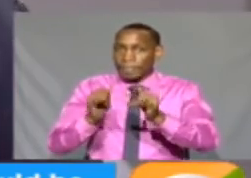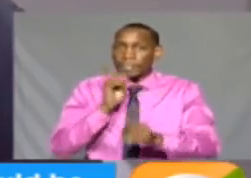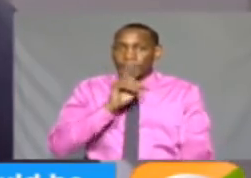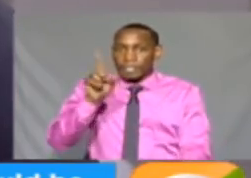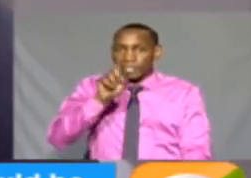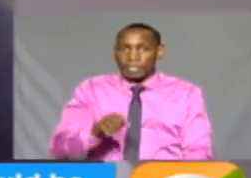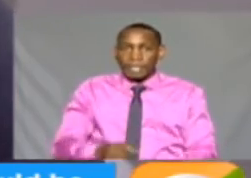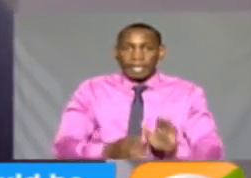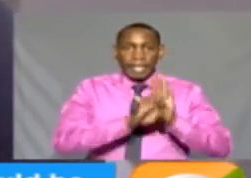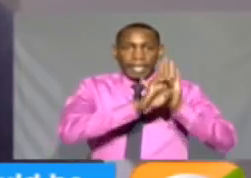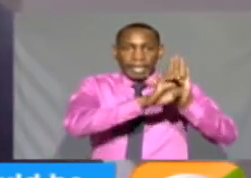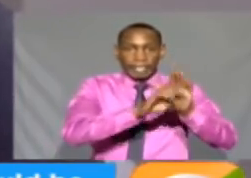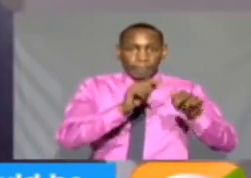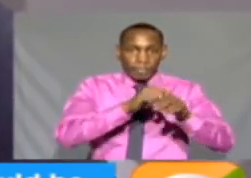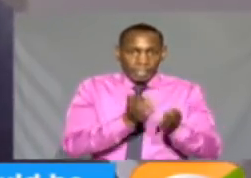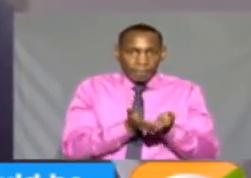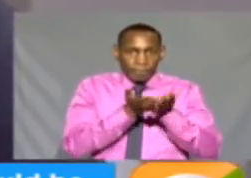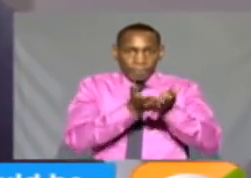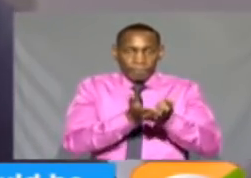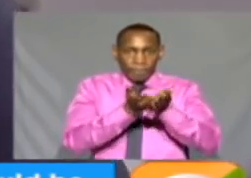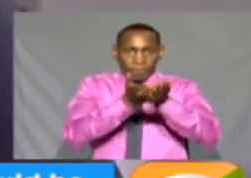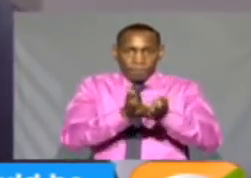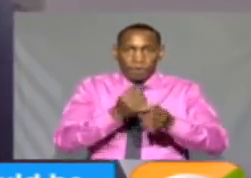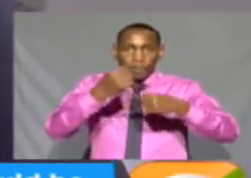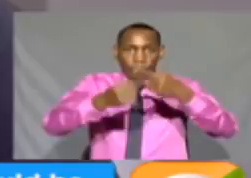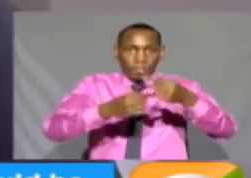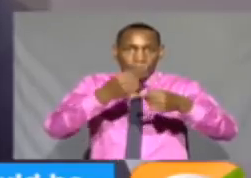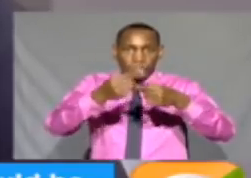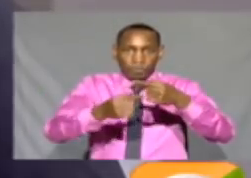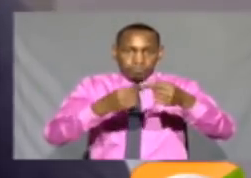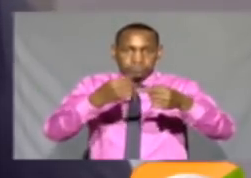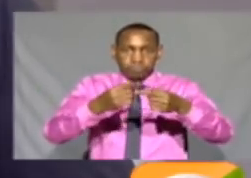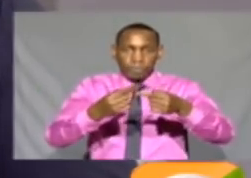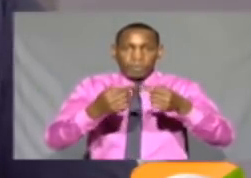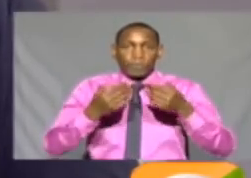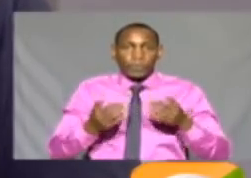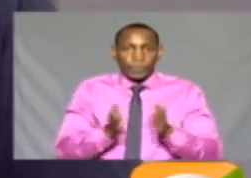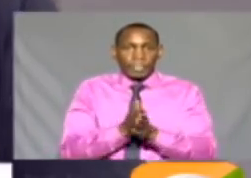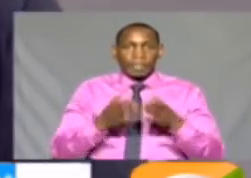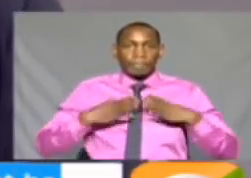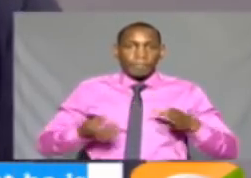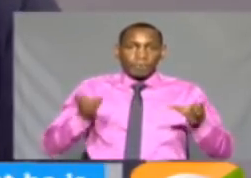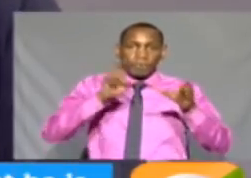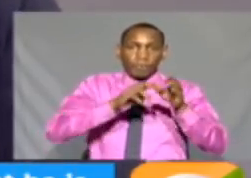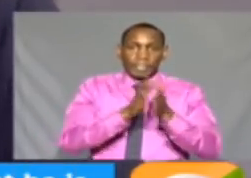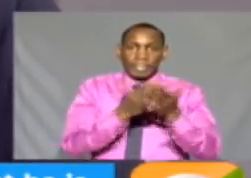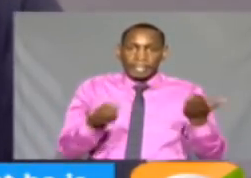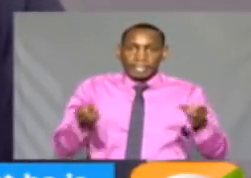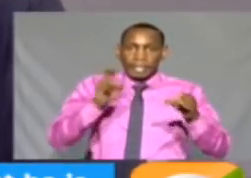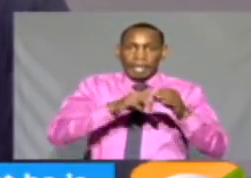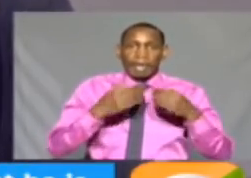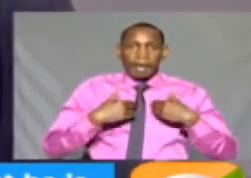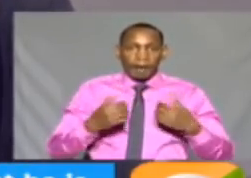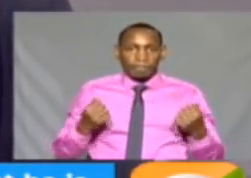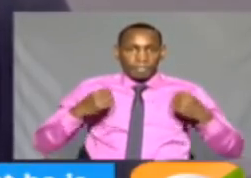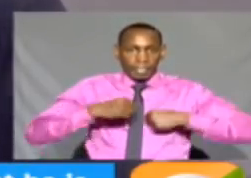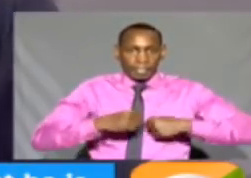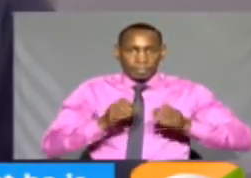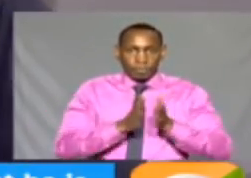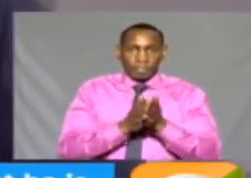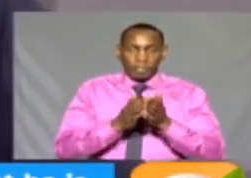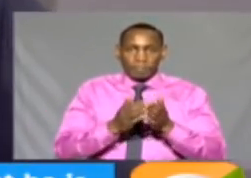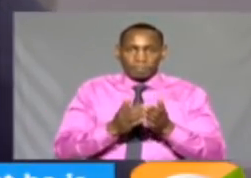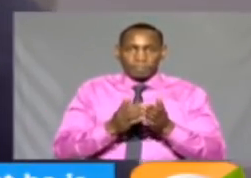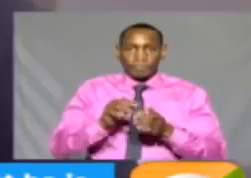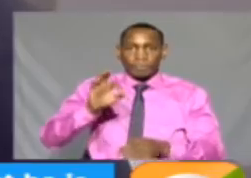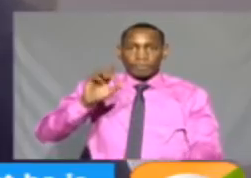instance, when the ferry is kwa maji ikiendelea na kubeba watu abiria na mizigo, there's supposed to be life jackets and floaters. Are